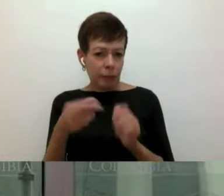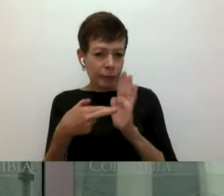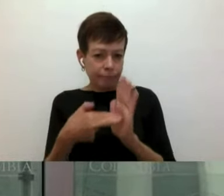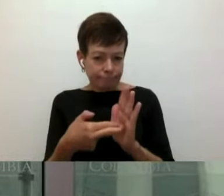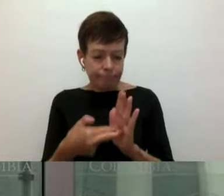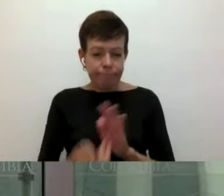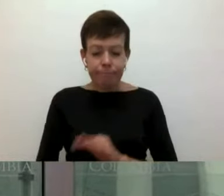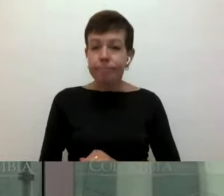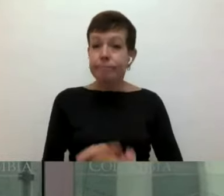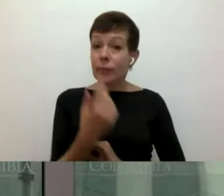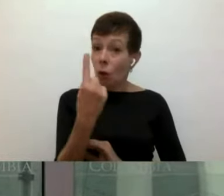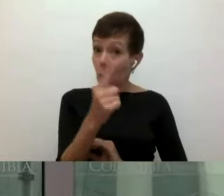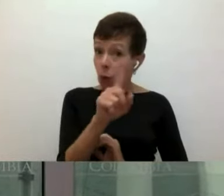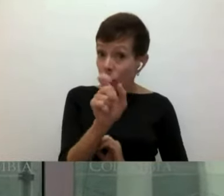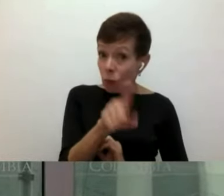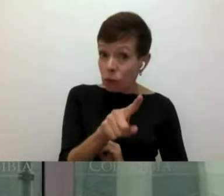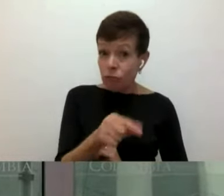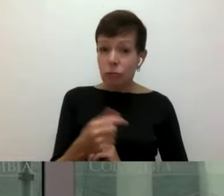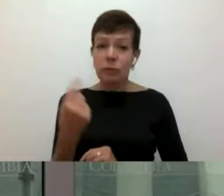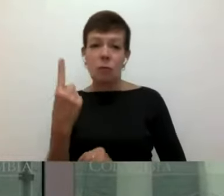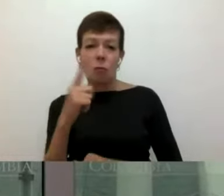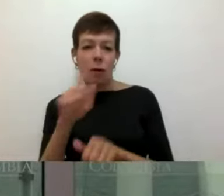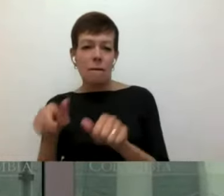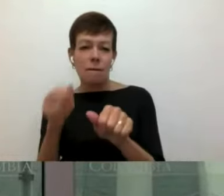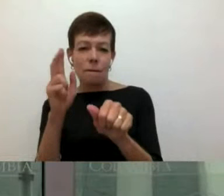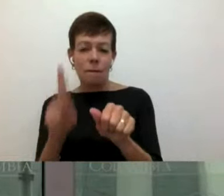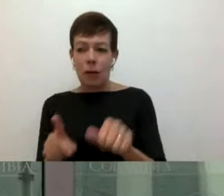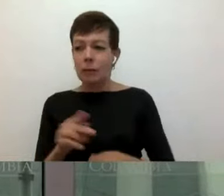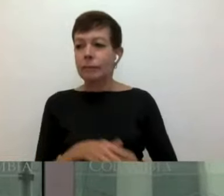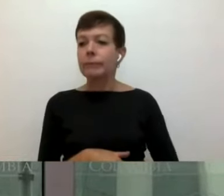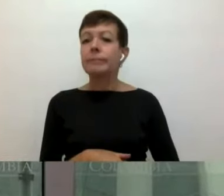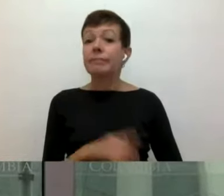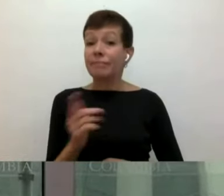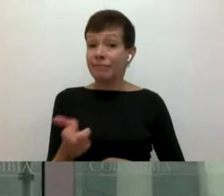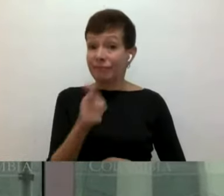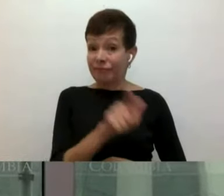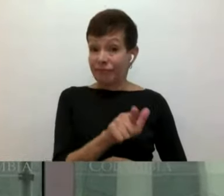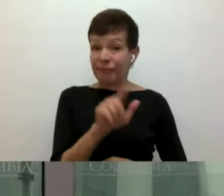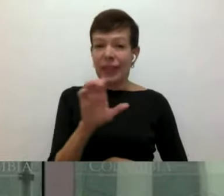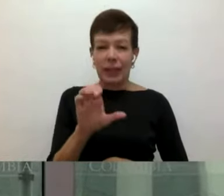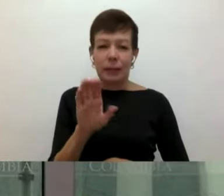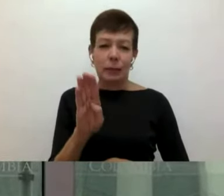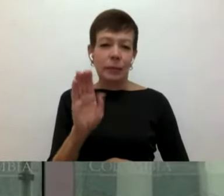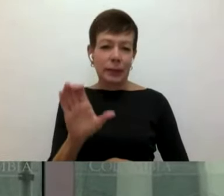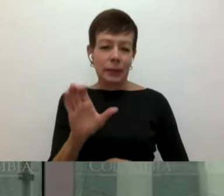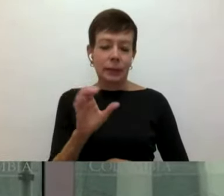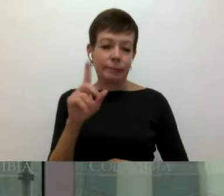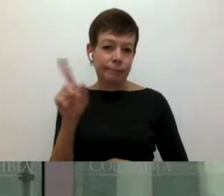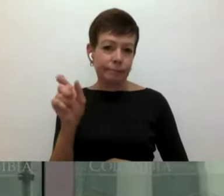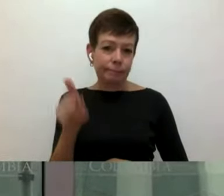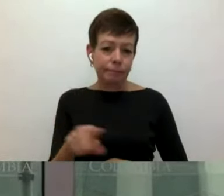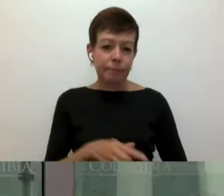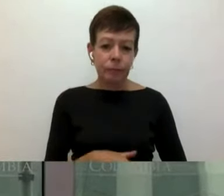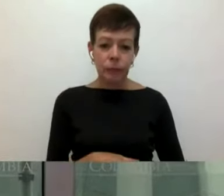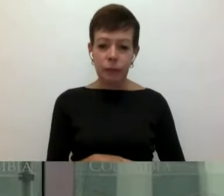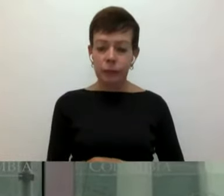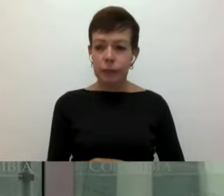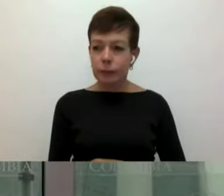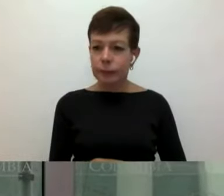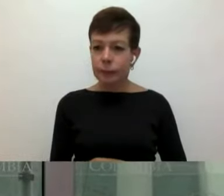name and outlet. Media will be limited to one question and one follow-up. We have Mara Baines from